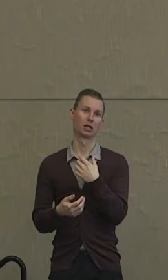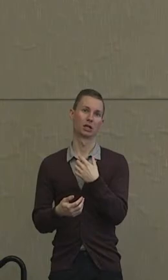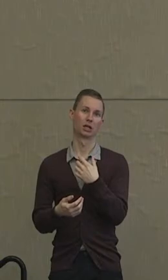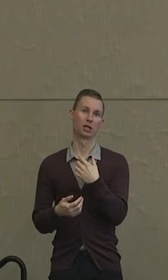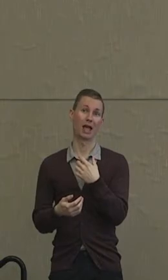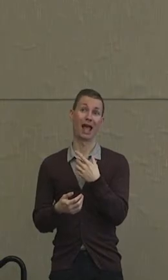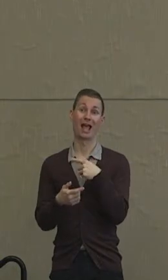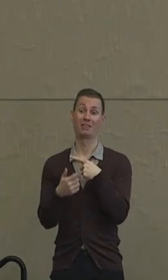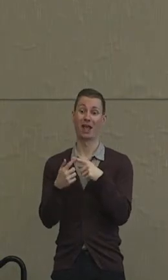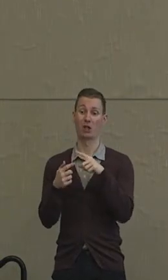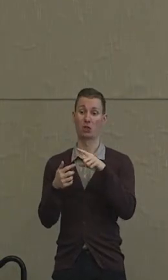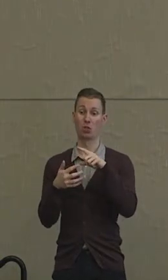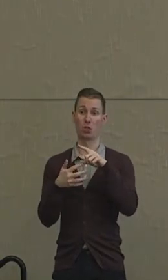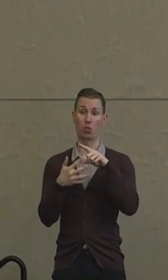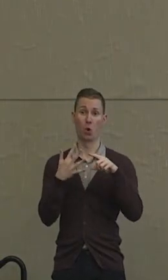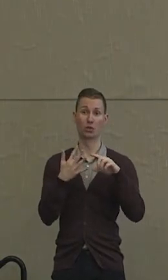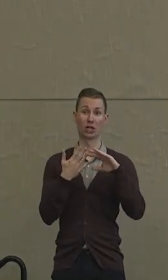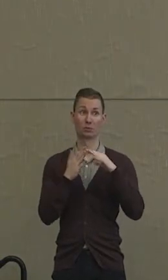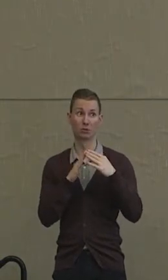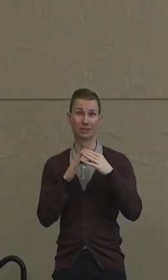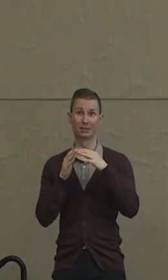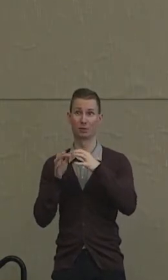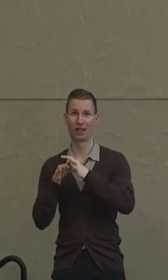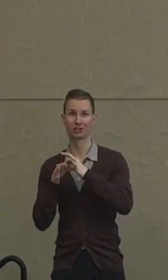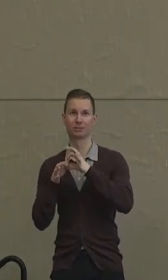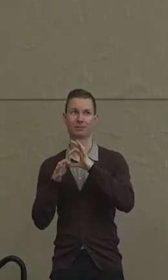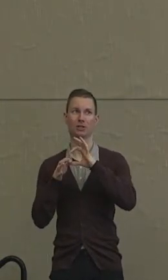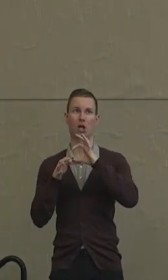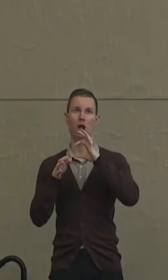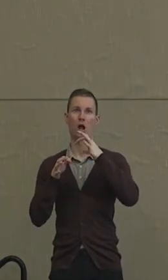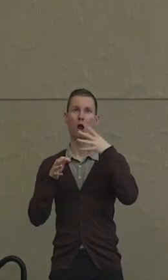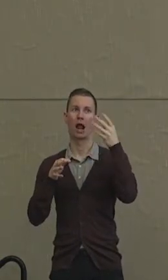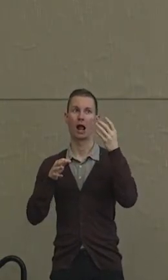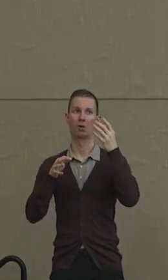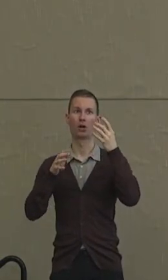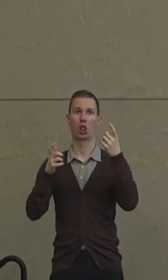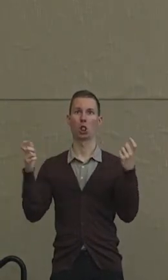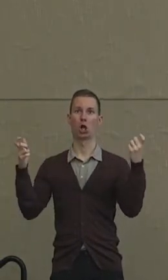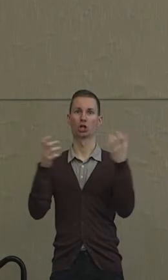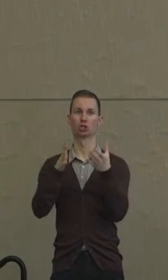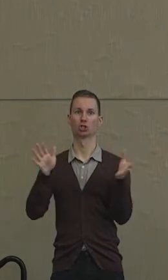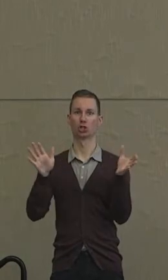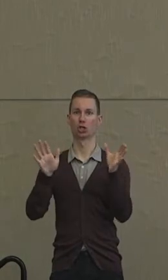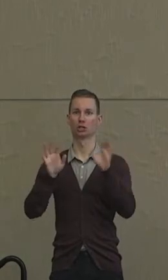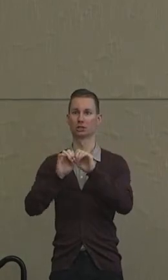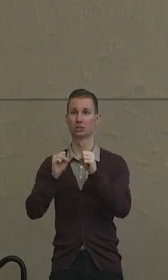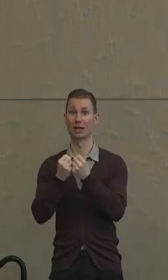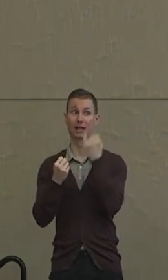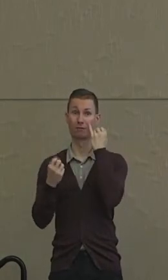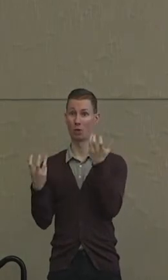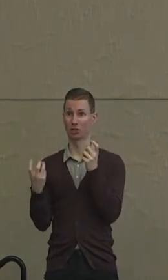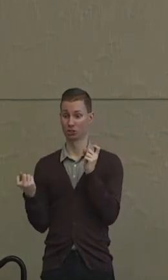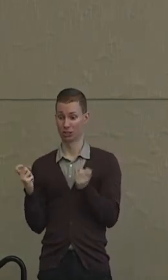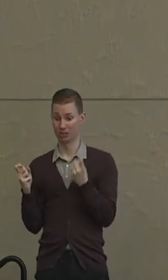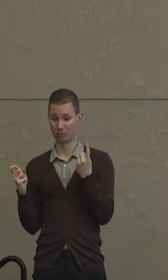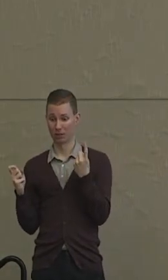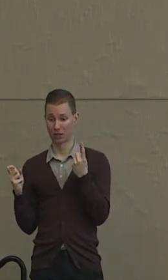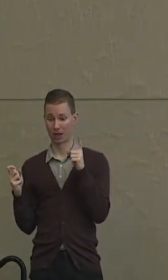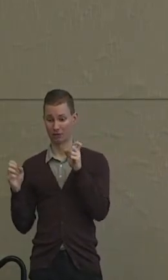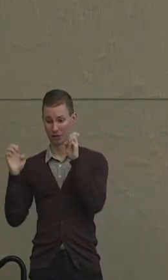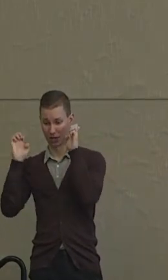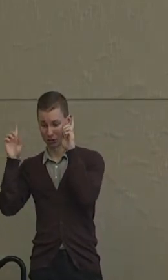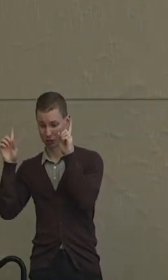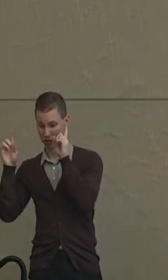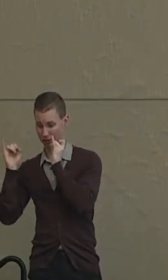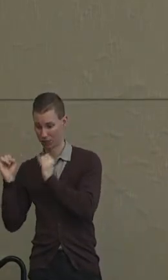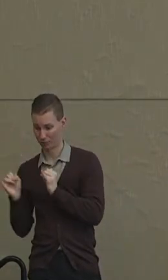in the larger society. So if we want to change anything, we need to, you know, we need to educate